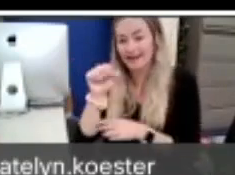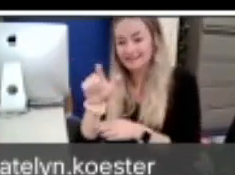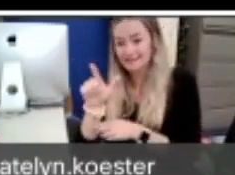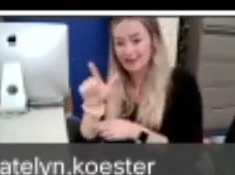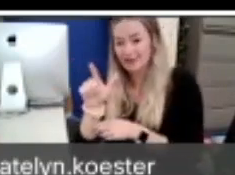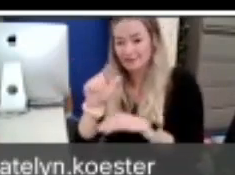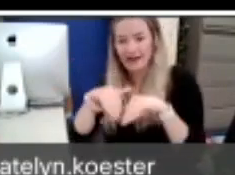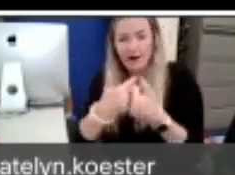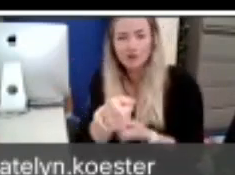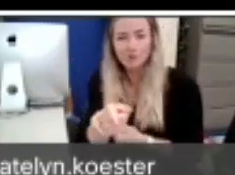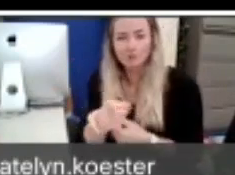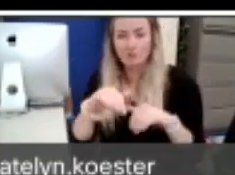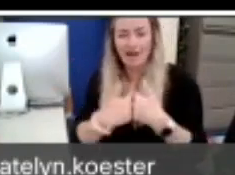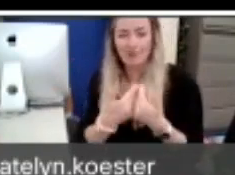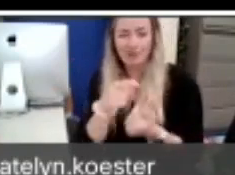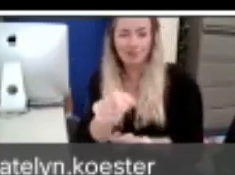how are you?